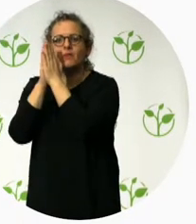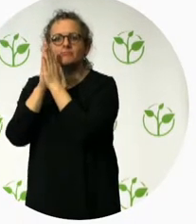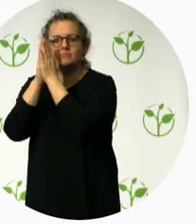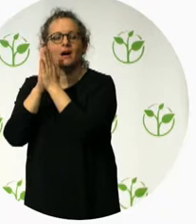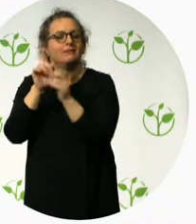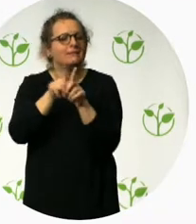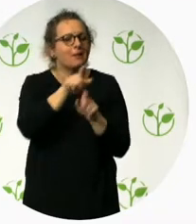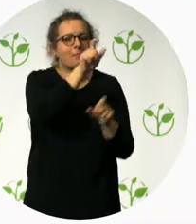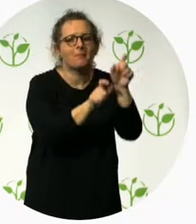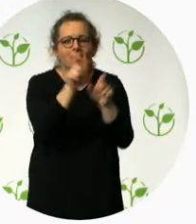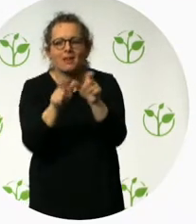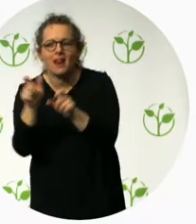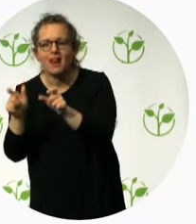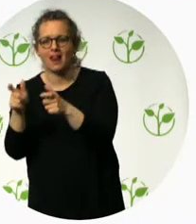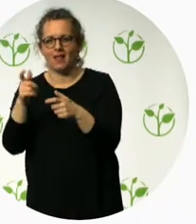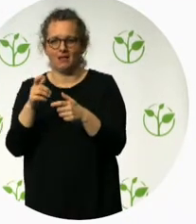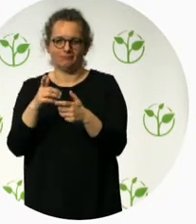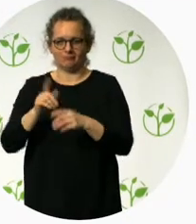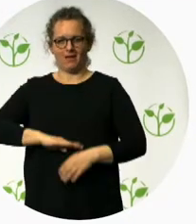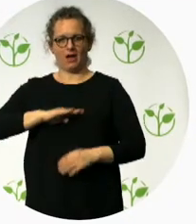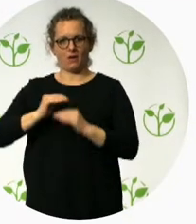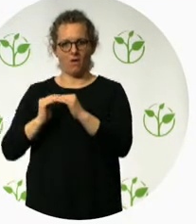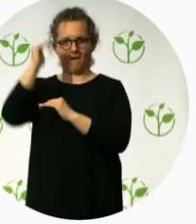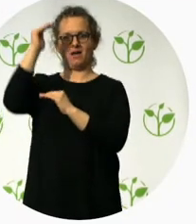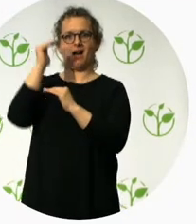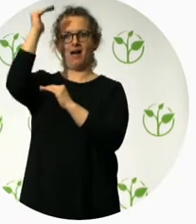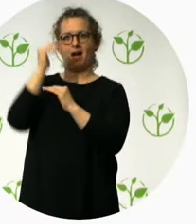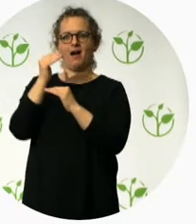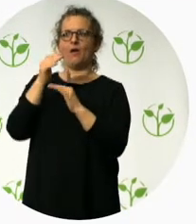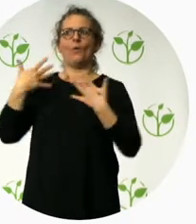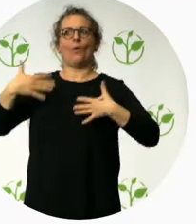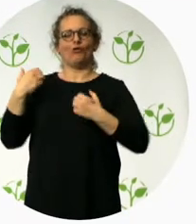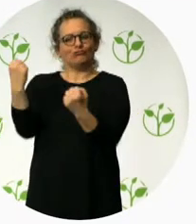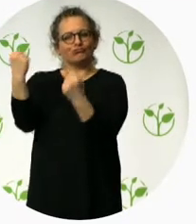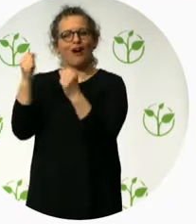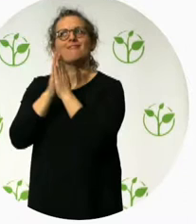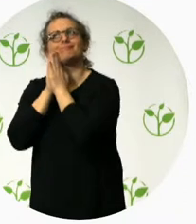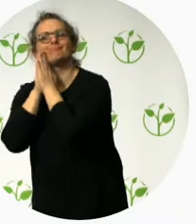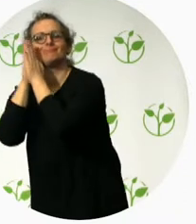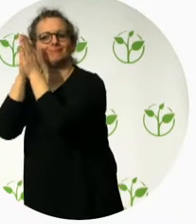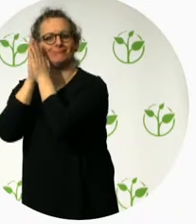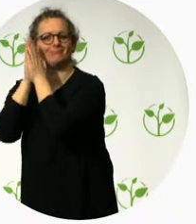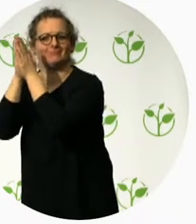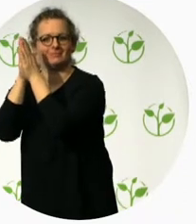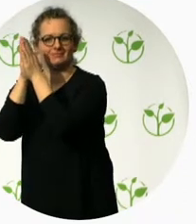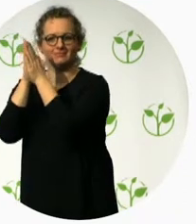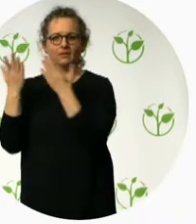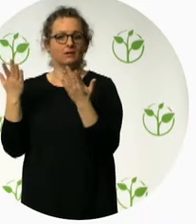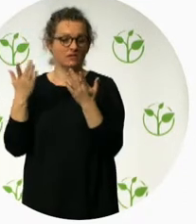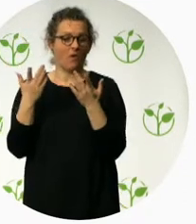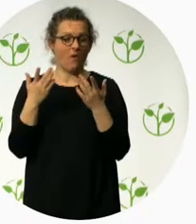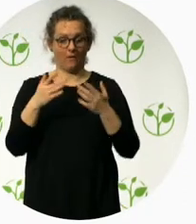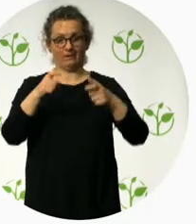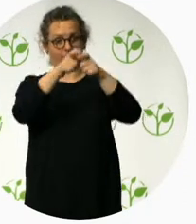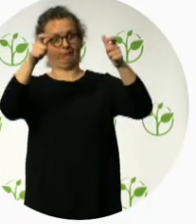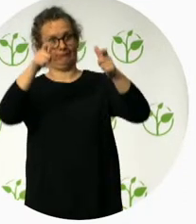social interaction. And community centers, healthcare centers, those are the main public places, and